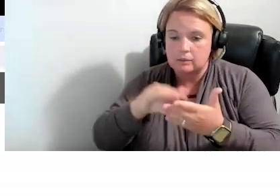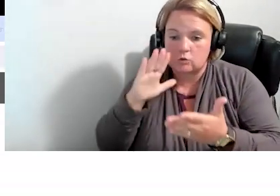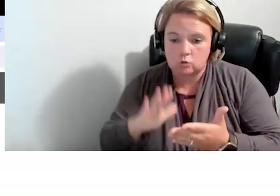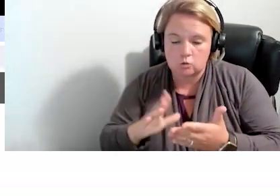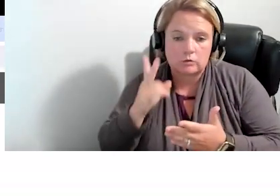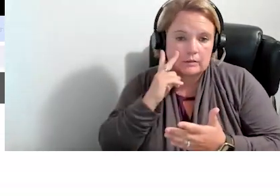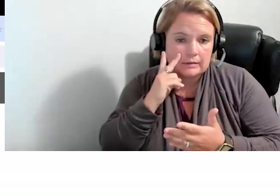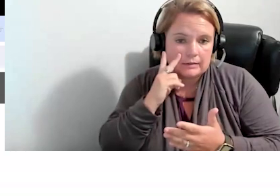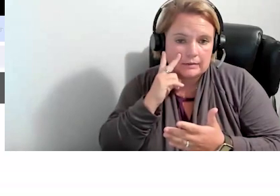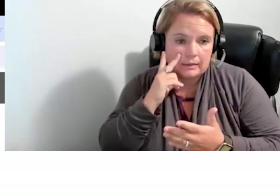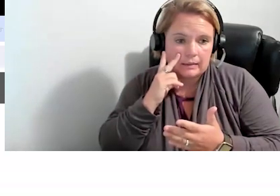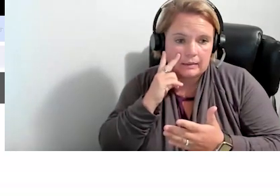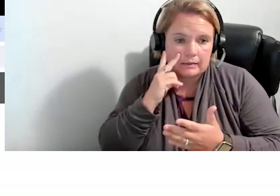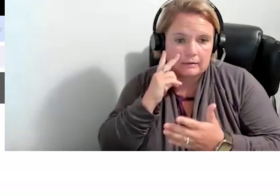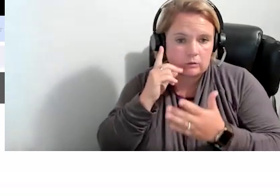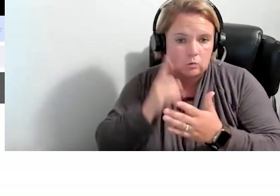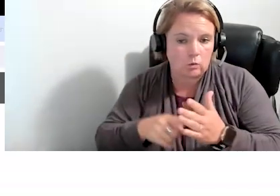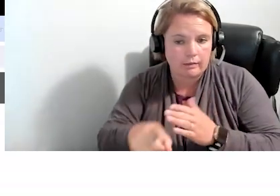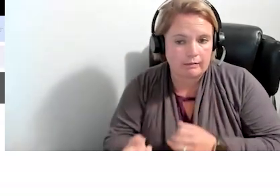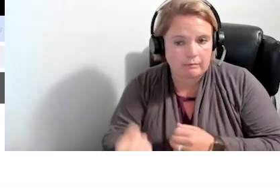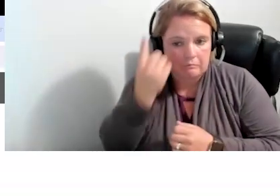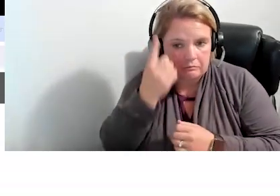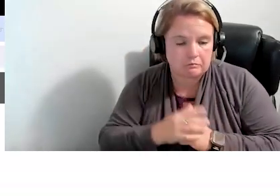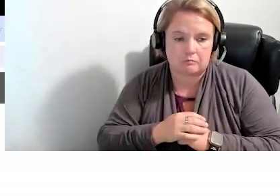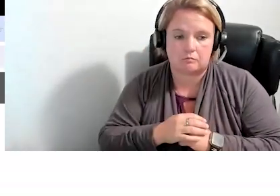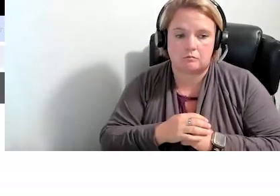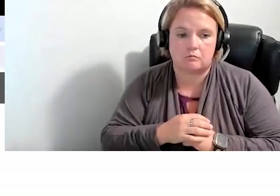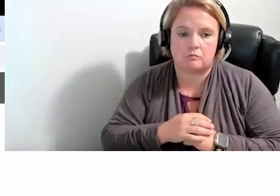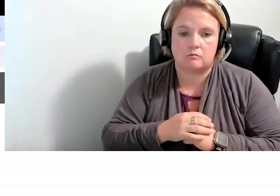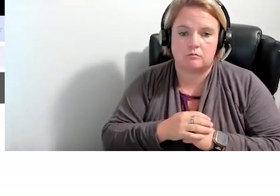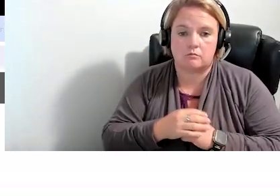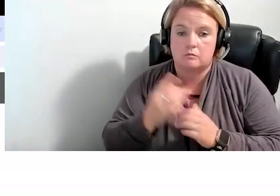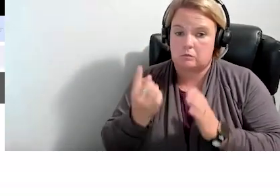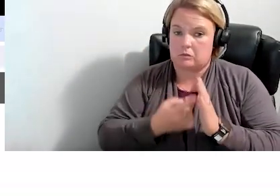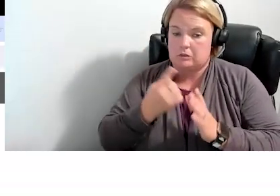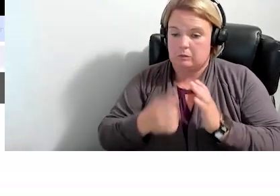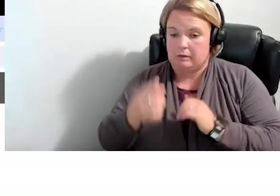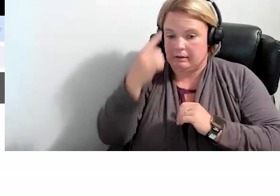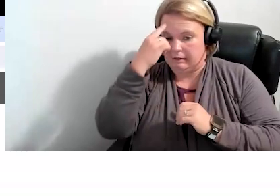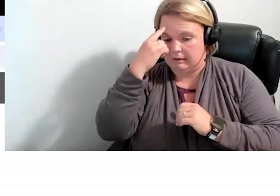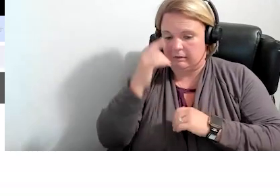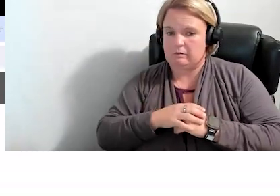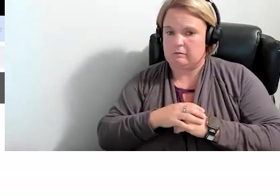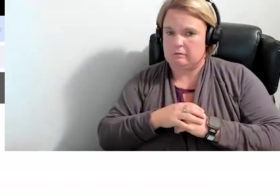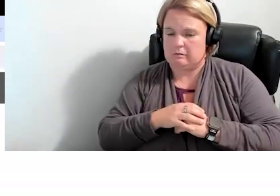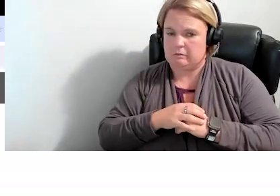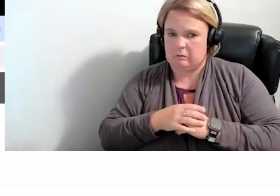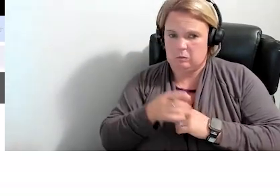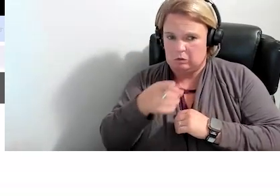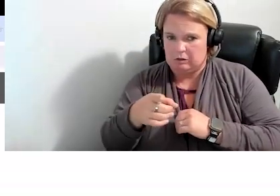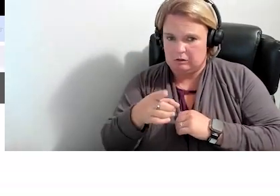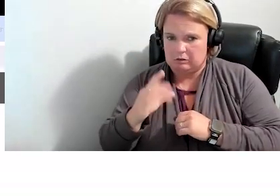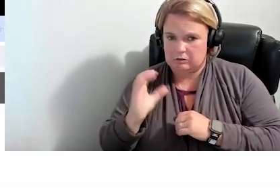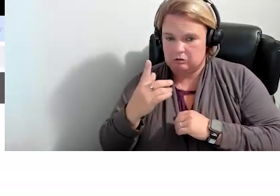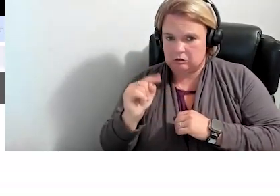see how well they understand. Now, somebody might be thinking what I did at this point. Well, why don't they just go out to